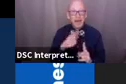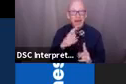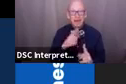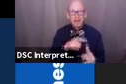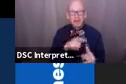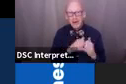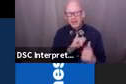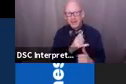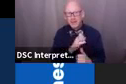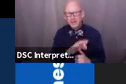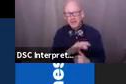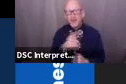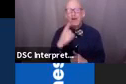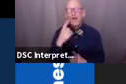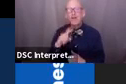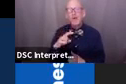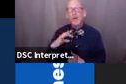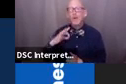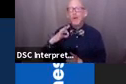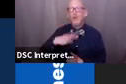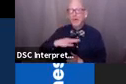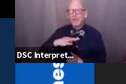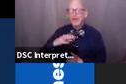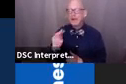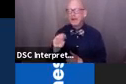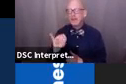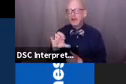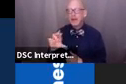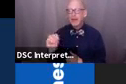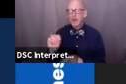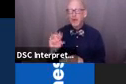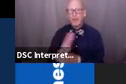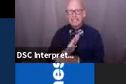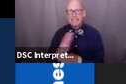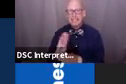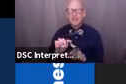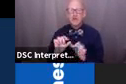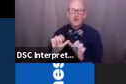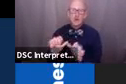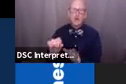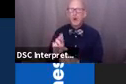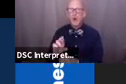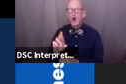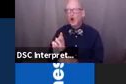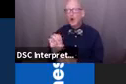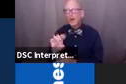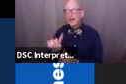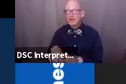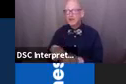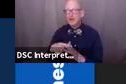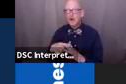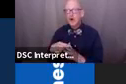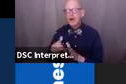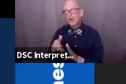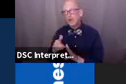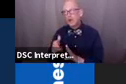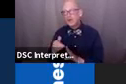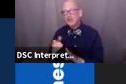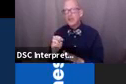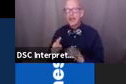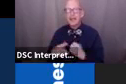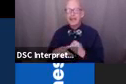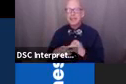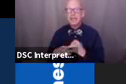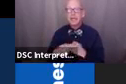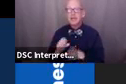for-profit micro enterprises to maintain or restart operations and retain jobs by providing up to